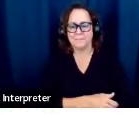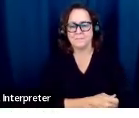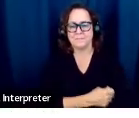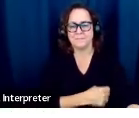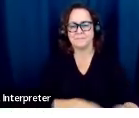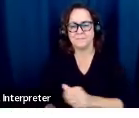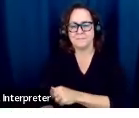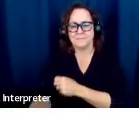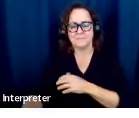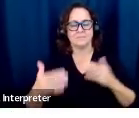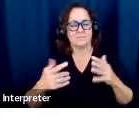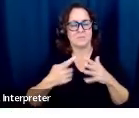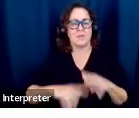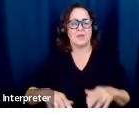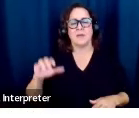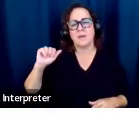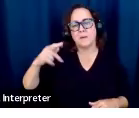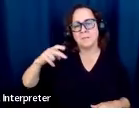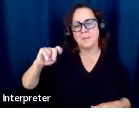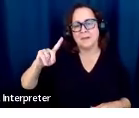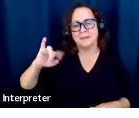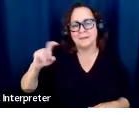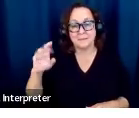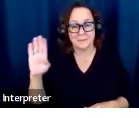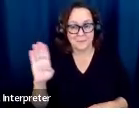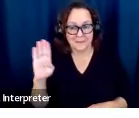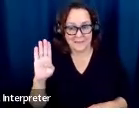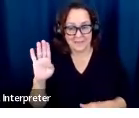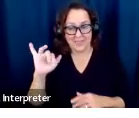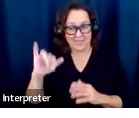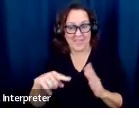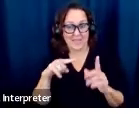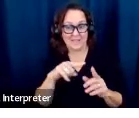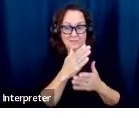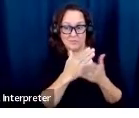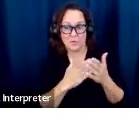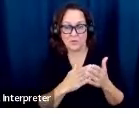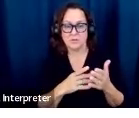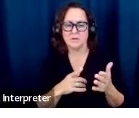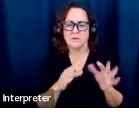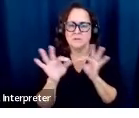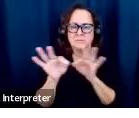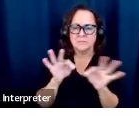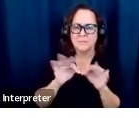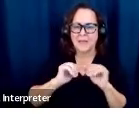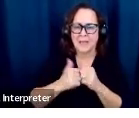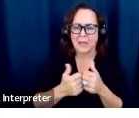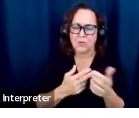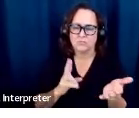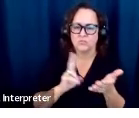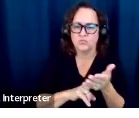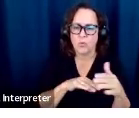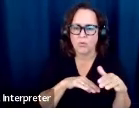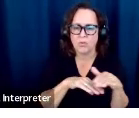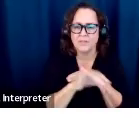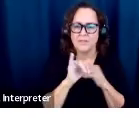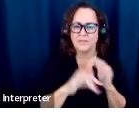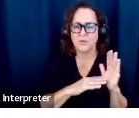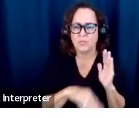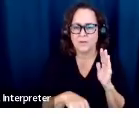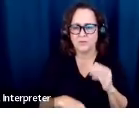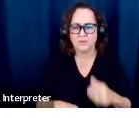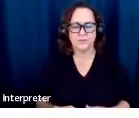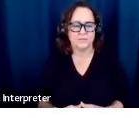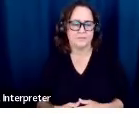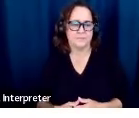So to get started, Appendix B, this is a section that discusses how people enroll in the waiver. So I have some updates for you about that